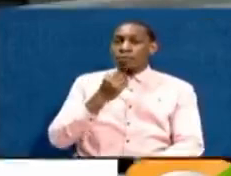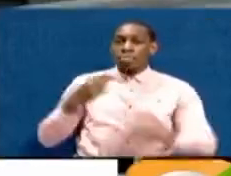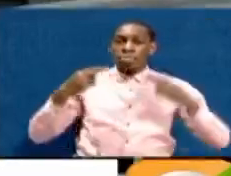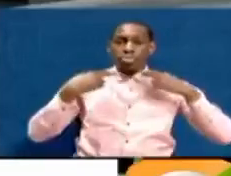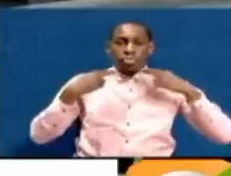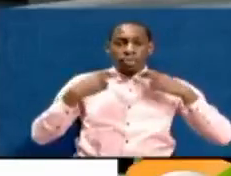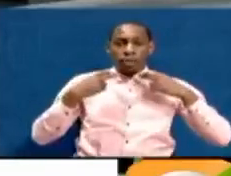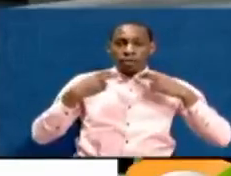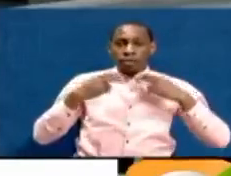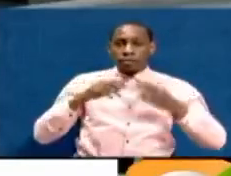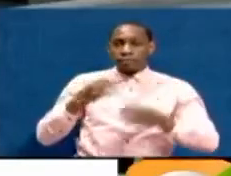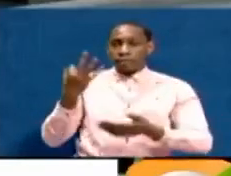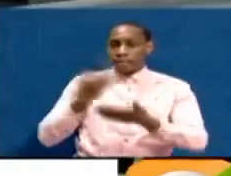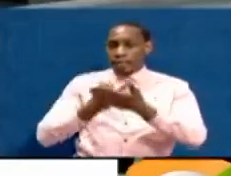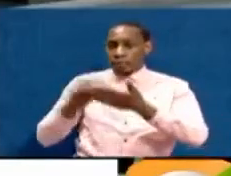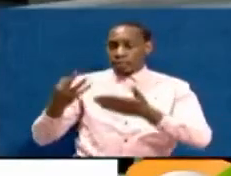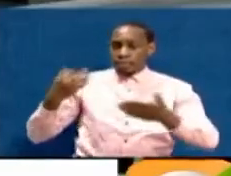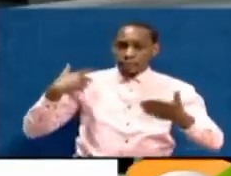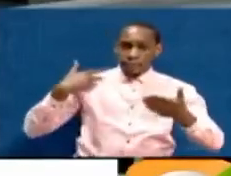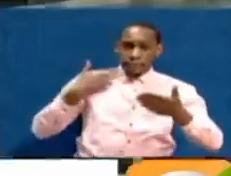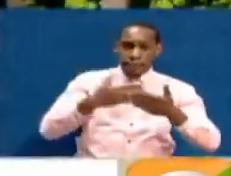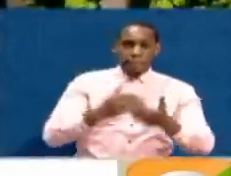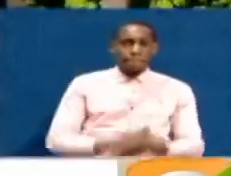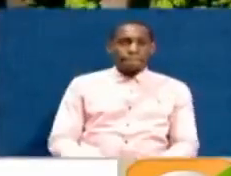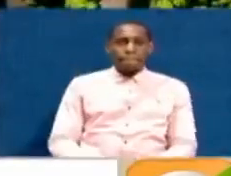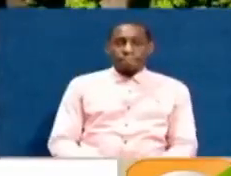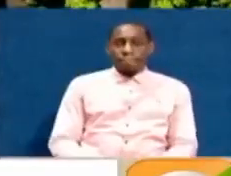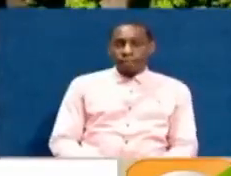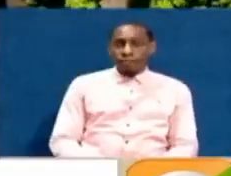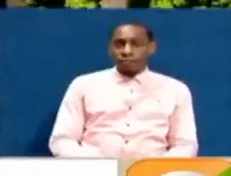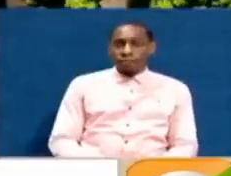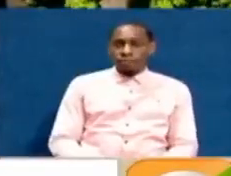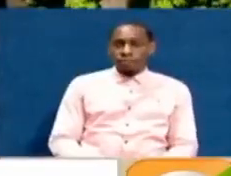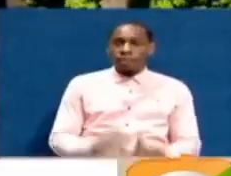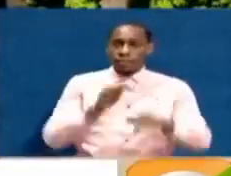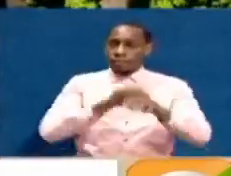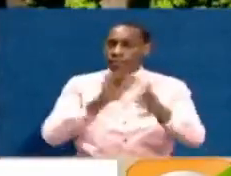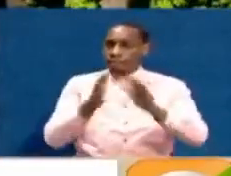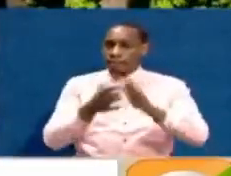being detained for close to 3 weeks now. When it was like